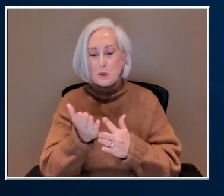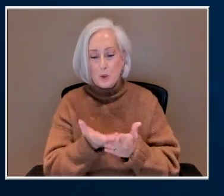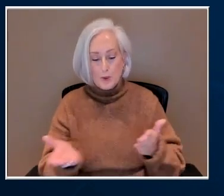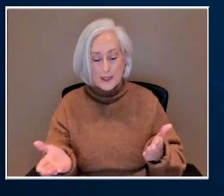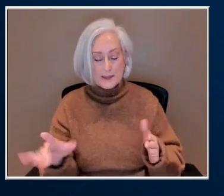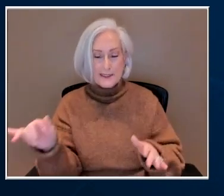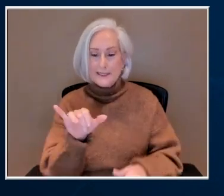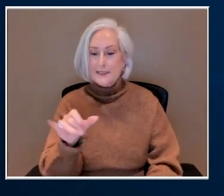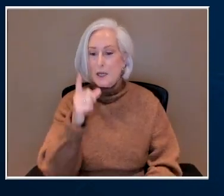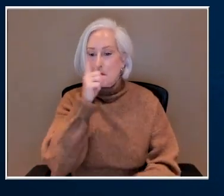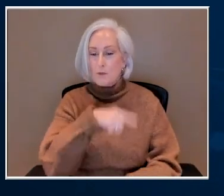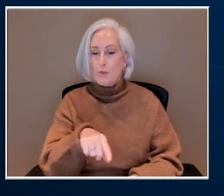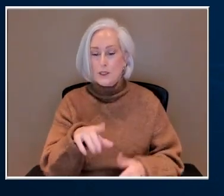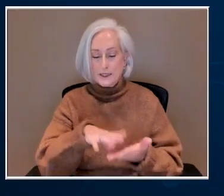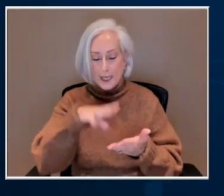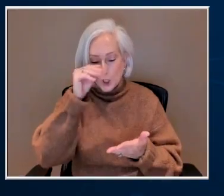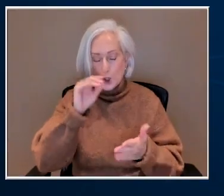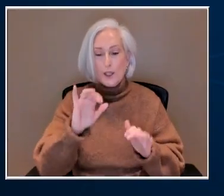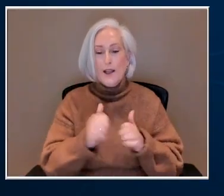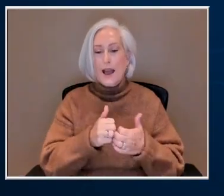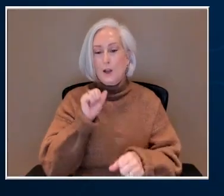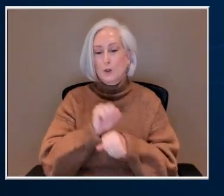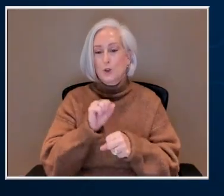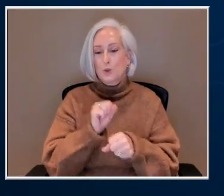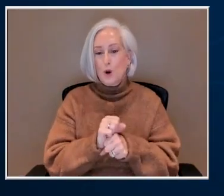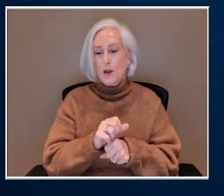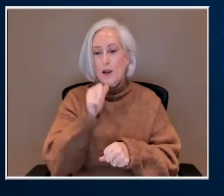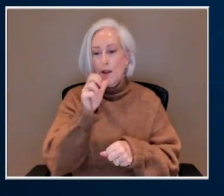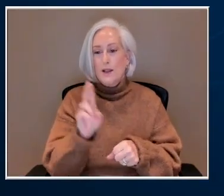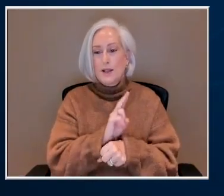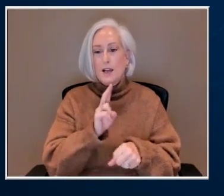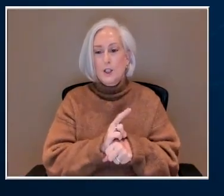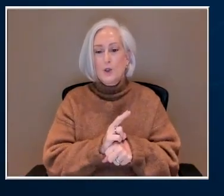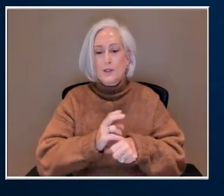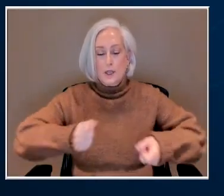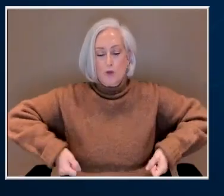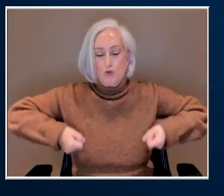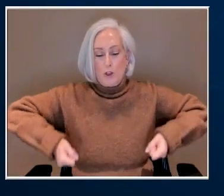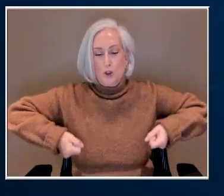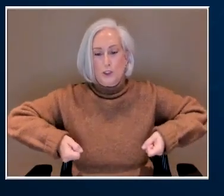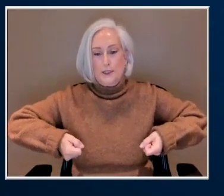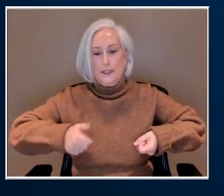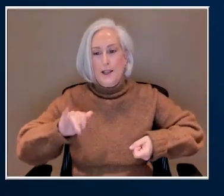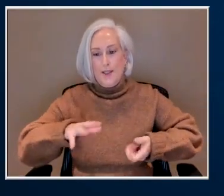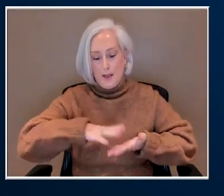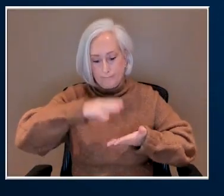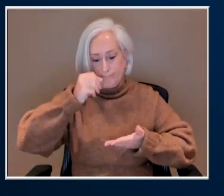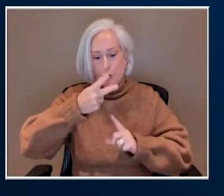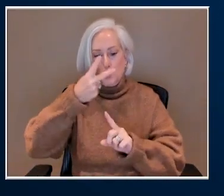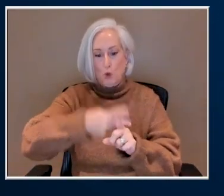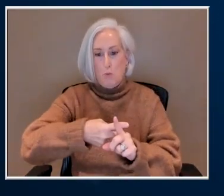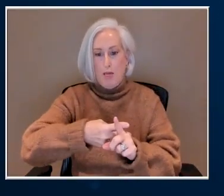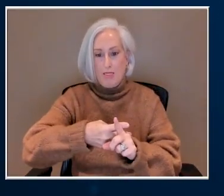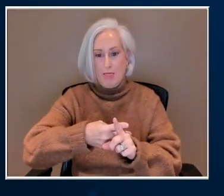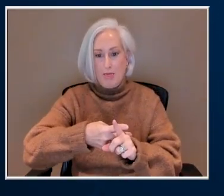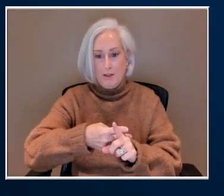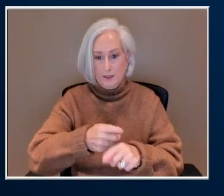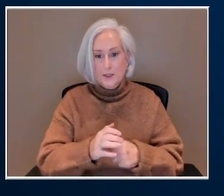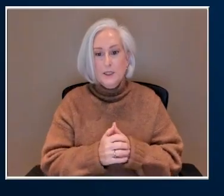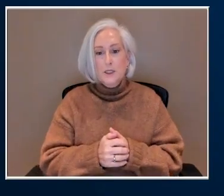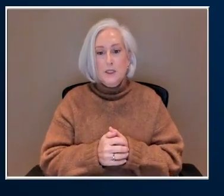prosthetic, learning to walk and not have to use crutches while wearing the prosthetic, that alone took like 2 months. So just being able to have